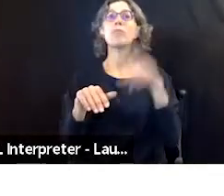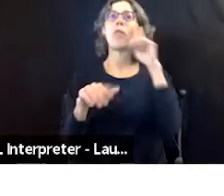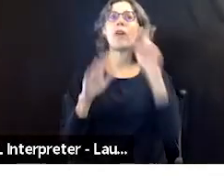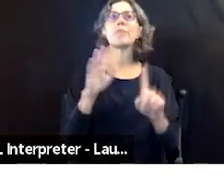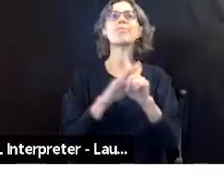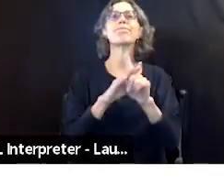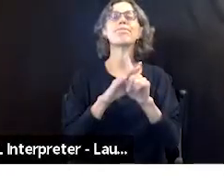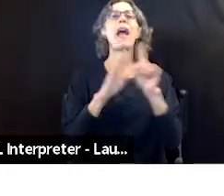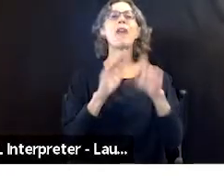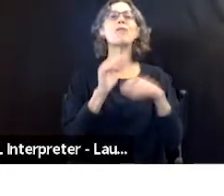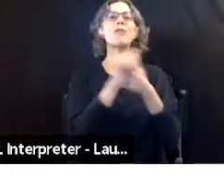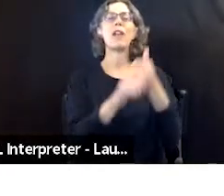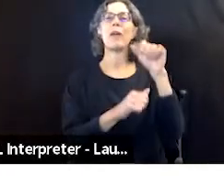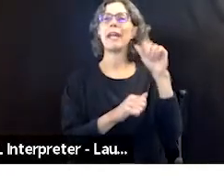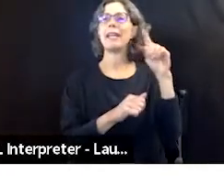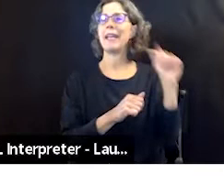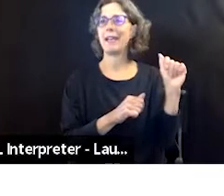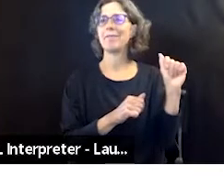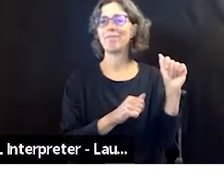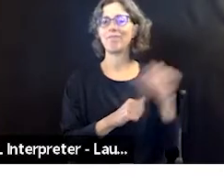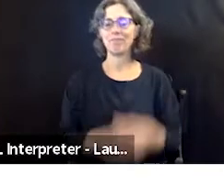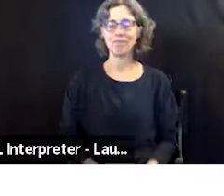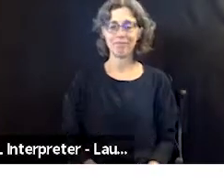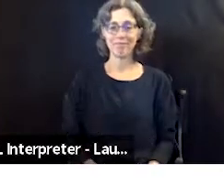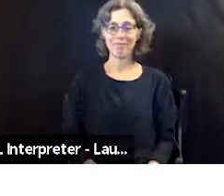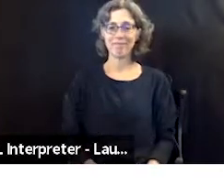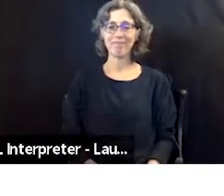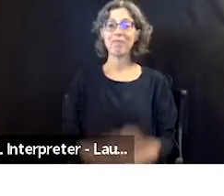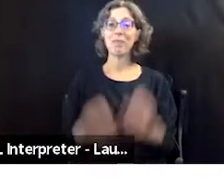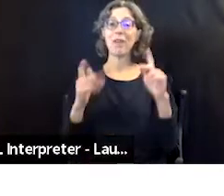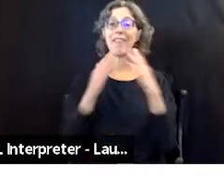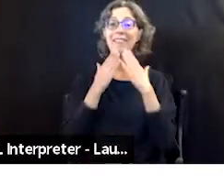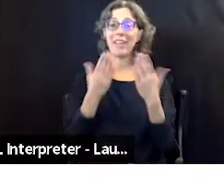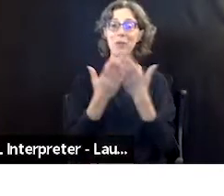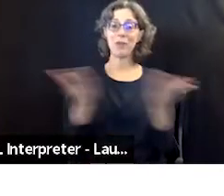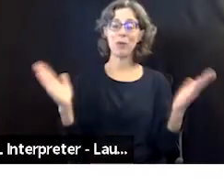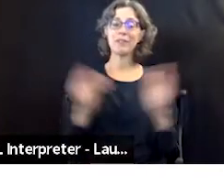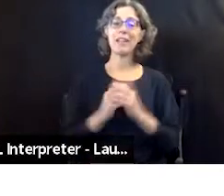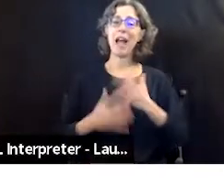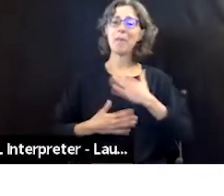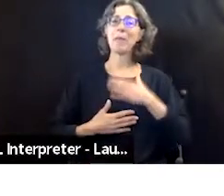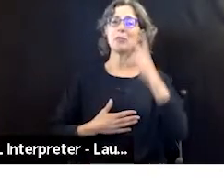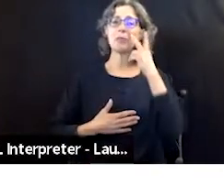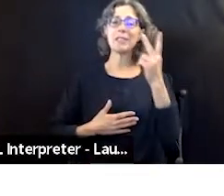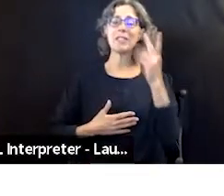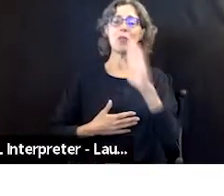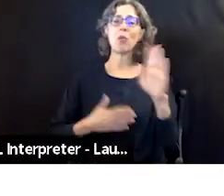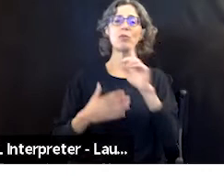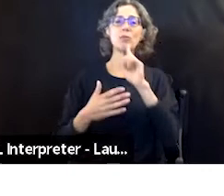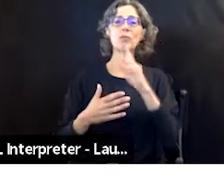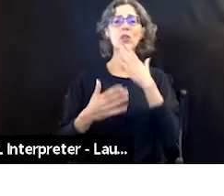Yeah. Well, thank you, everyone. Yeah, I'm happy to see these thoughtful comments you